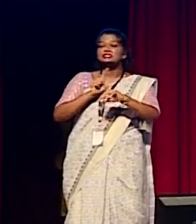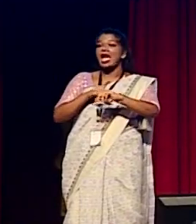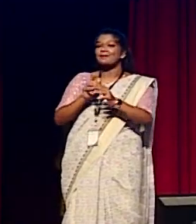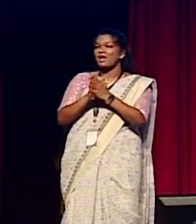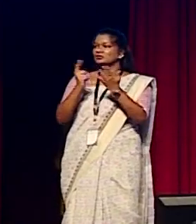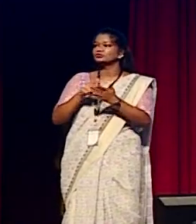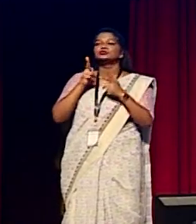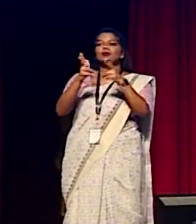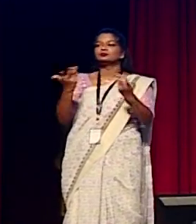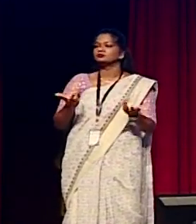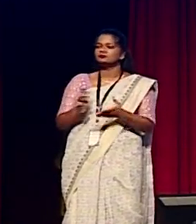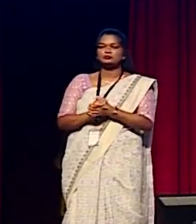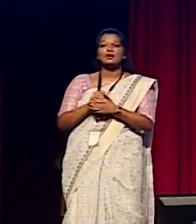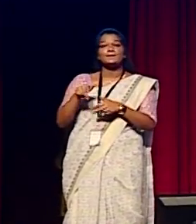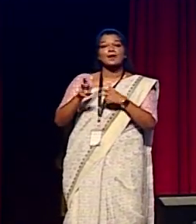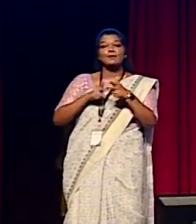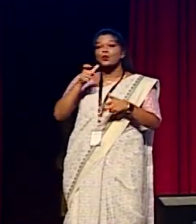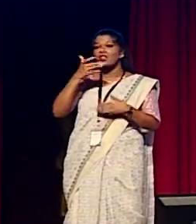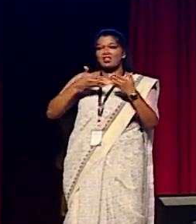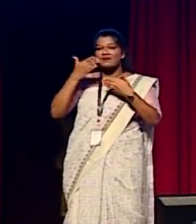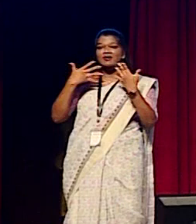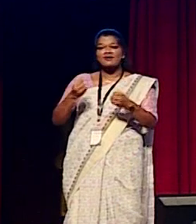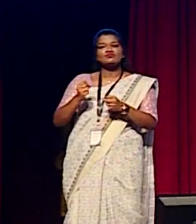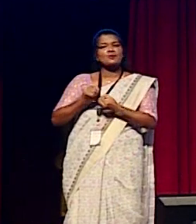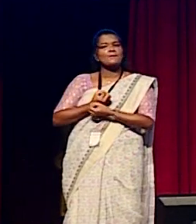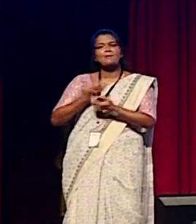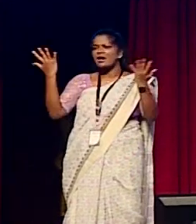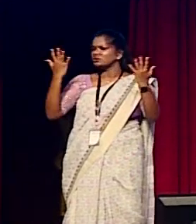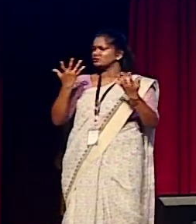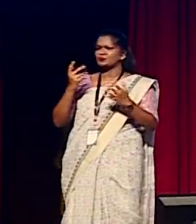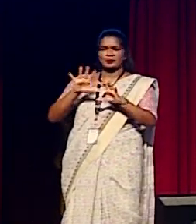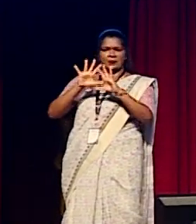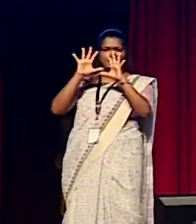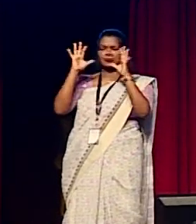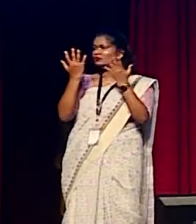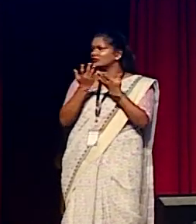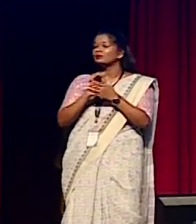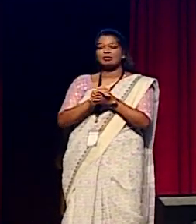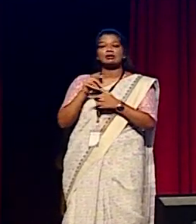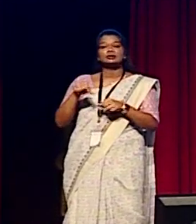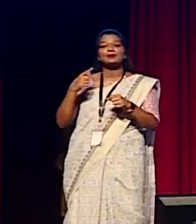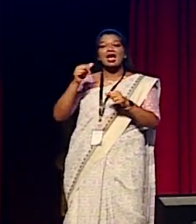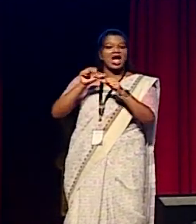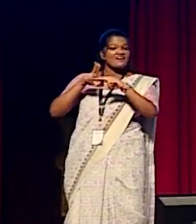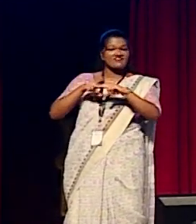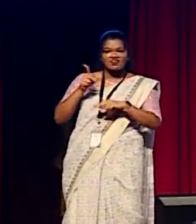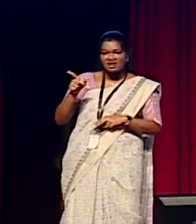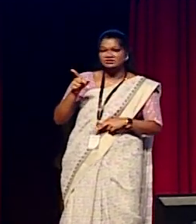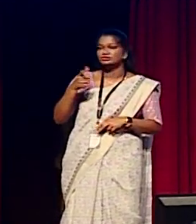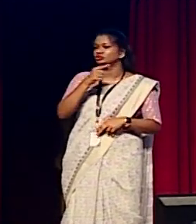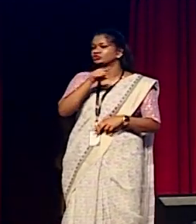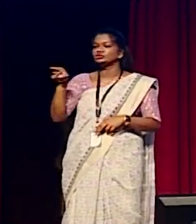magazine says that people living in the many war zones of the world, from Afghanistan to